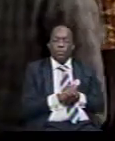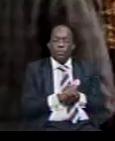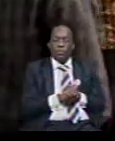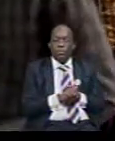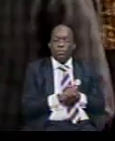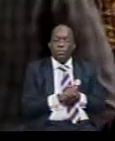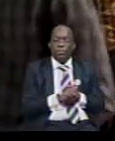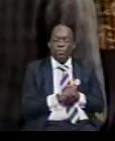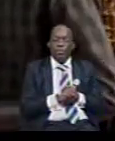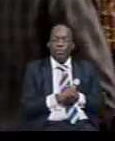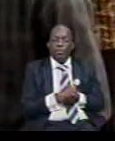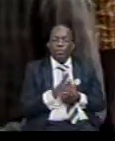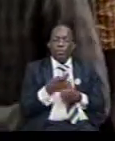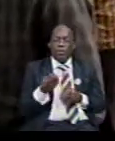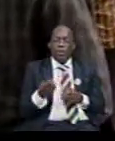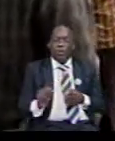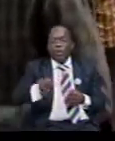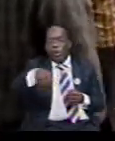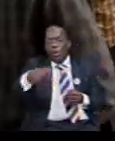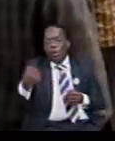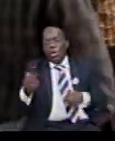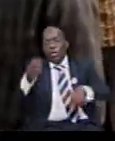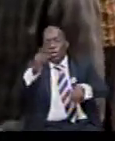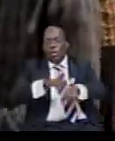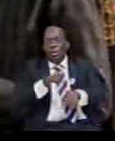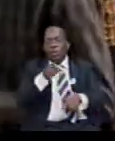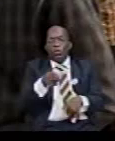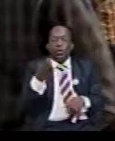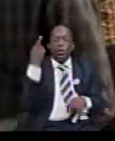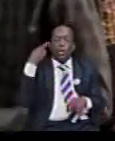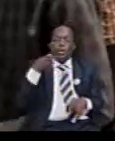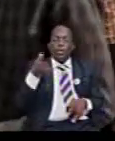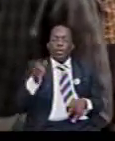The other time you were there, you felt weak.